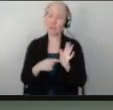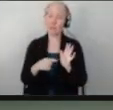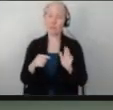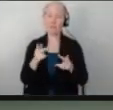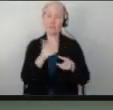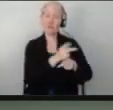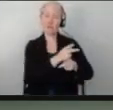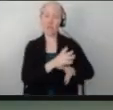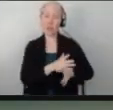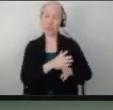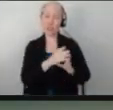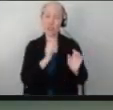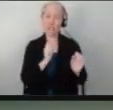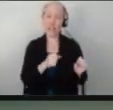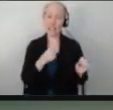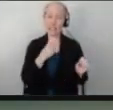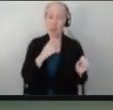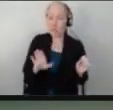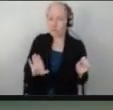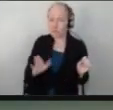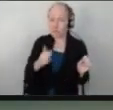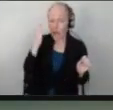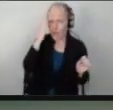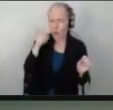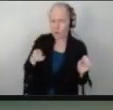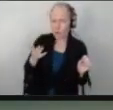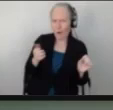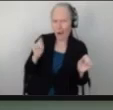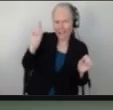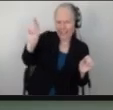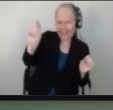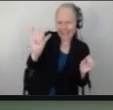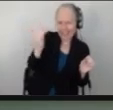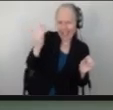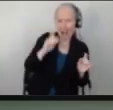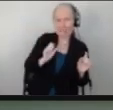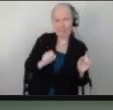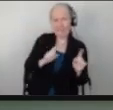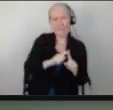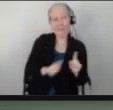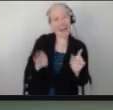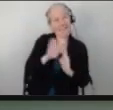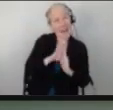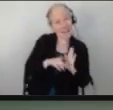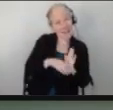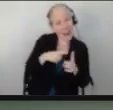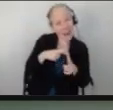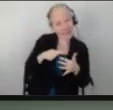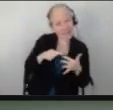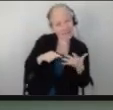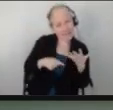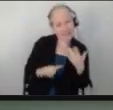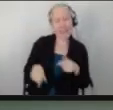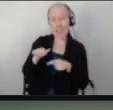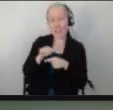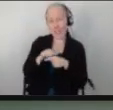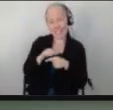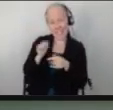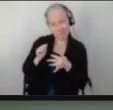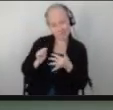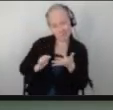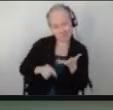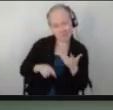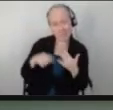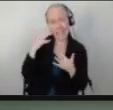supervisors to say, I know you want to go to this job, but here's the background and the training and the experience that we're going to need to help you